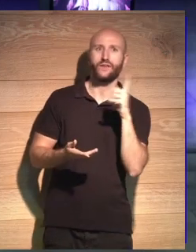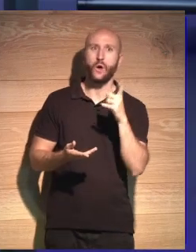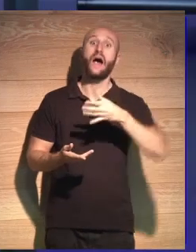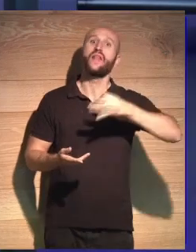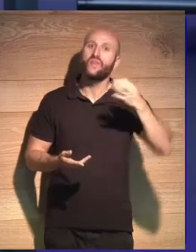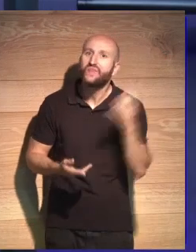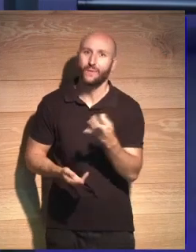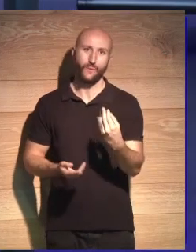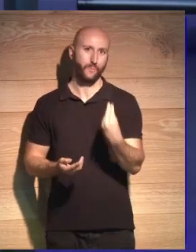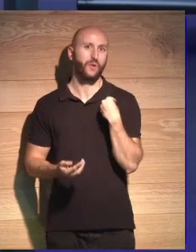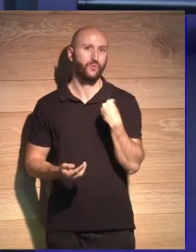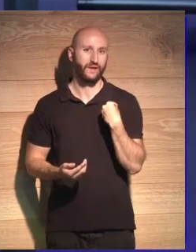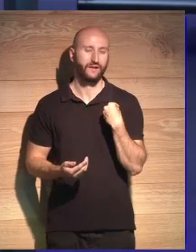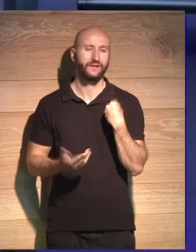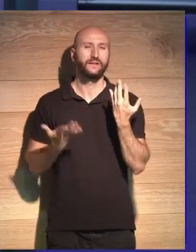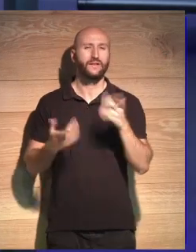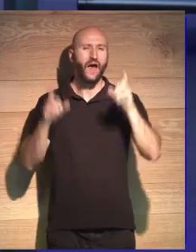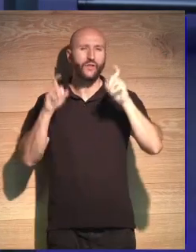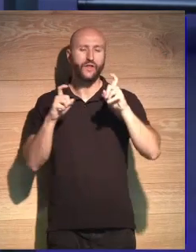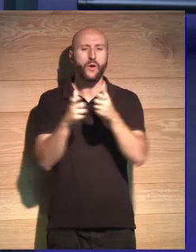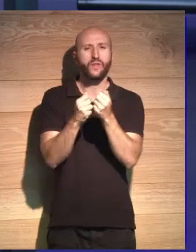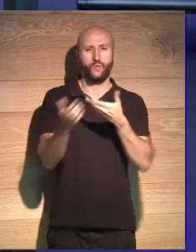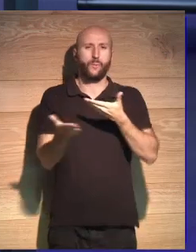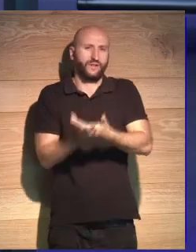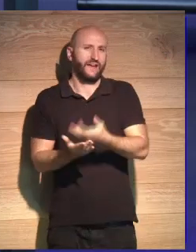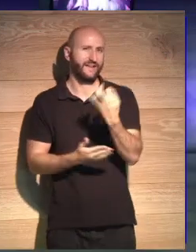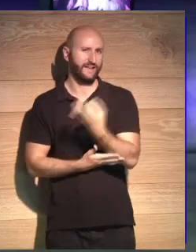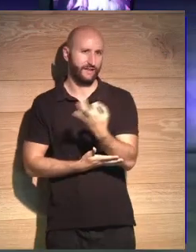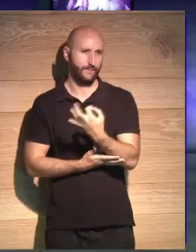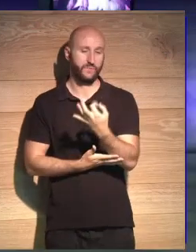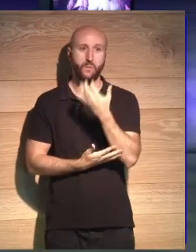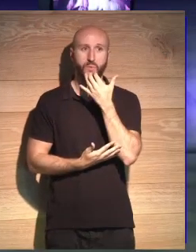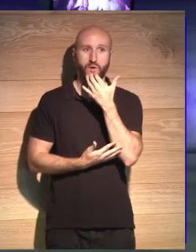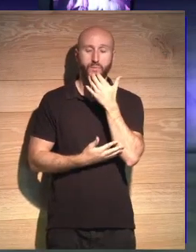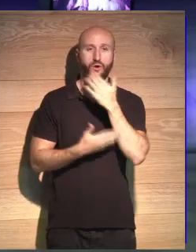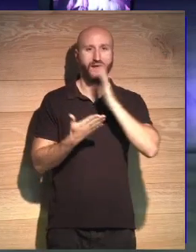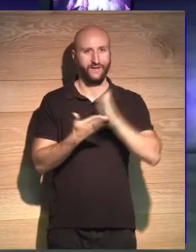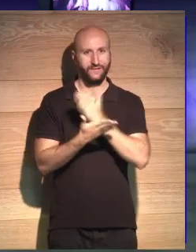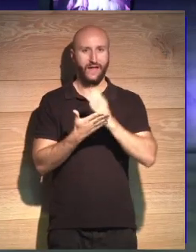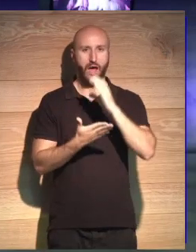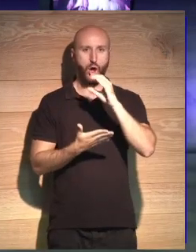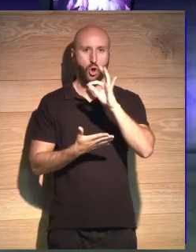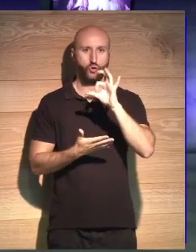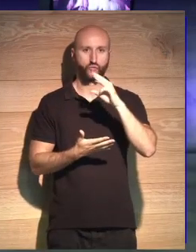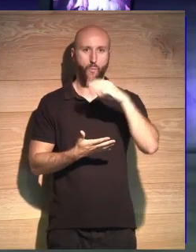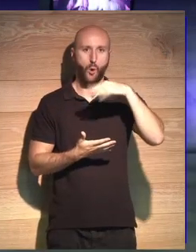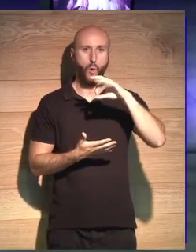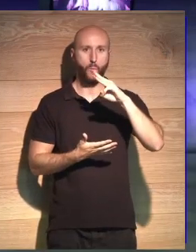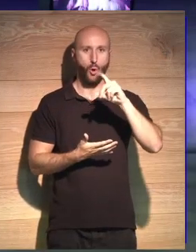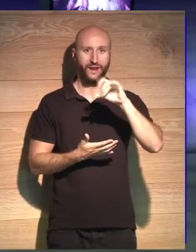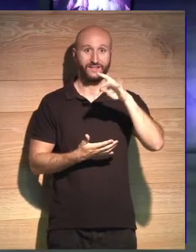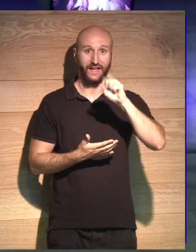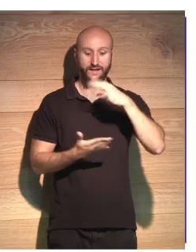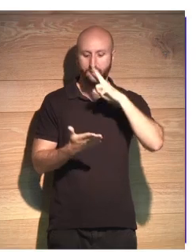aspect that people should be asking about is, what can video games contribute to education. If I